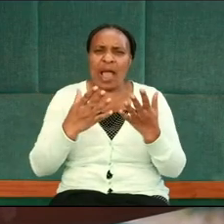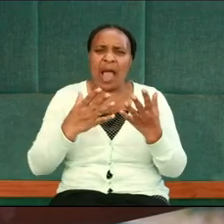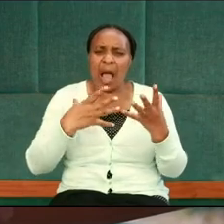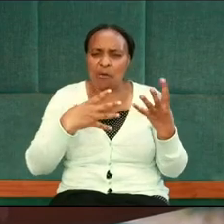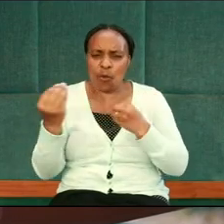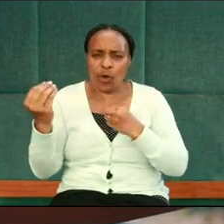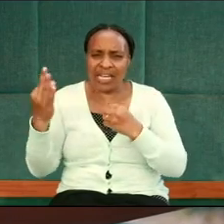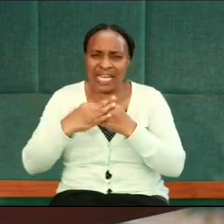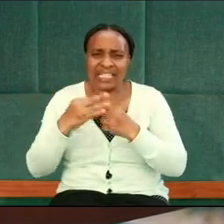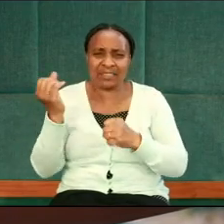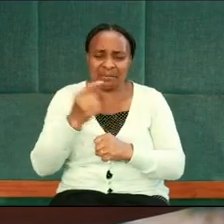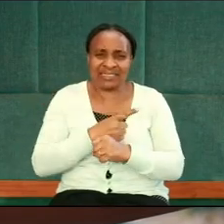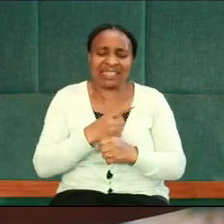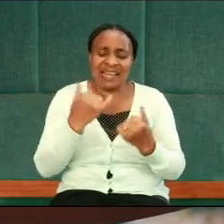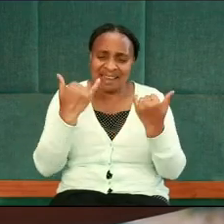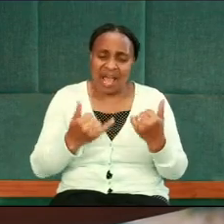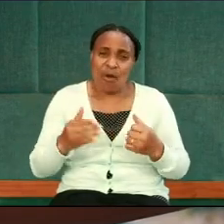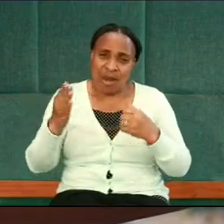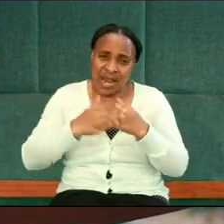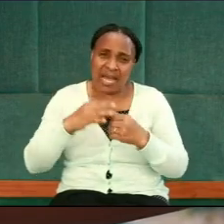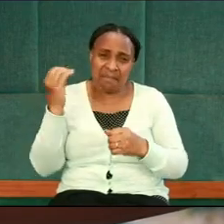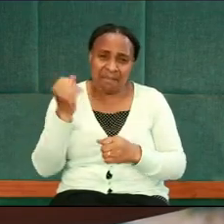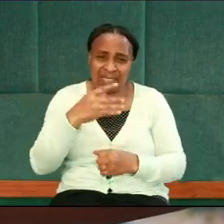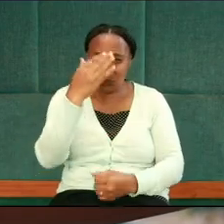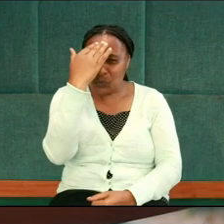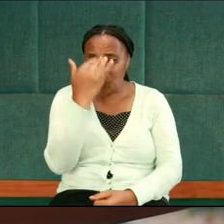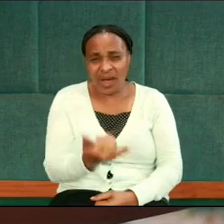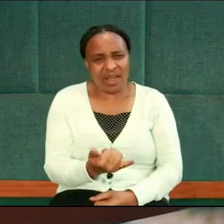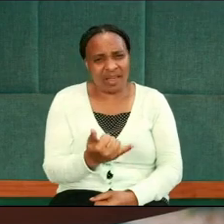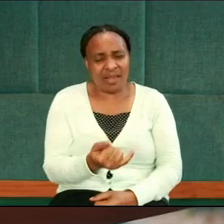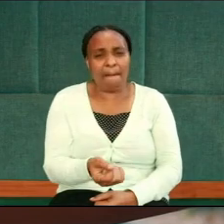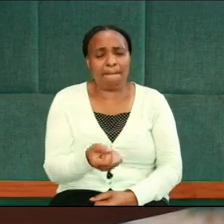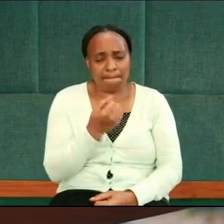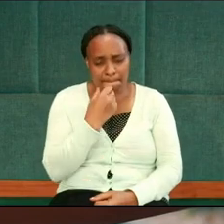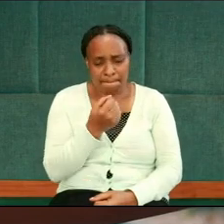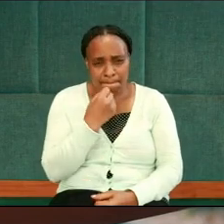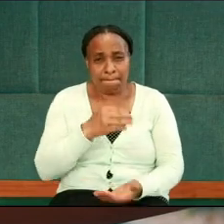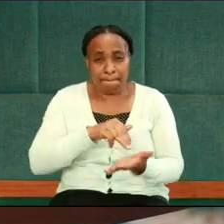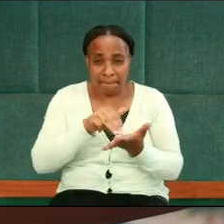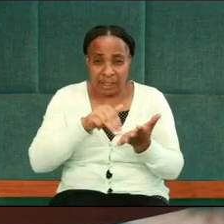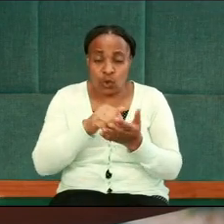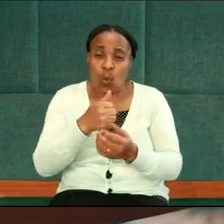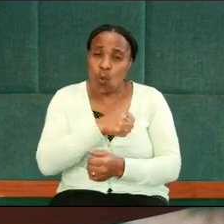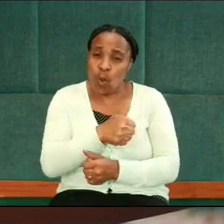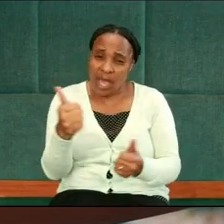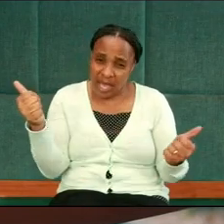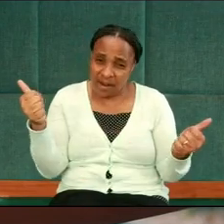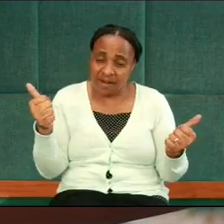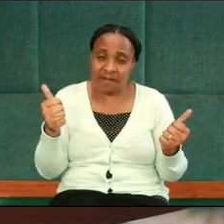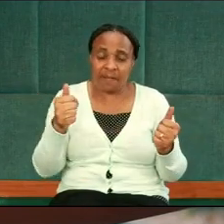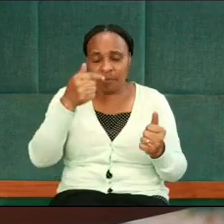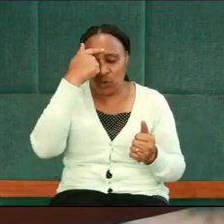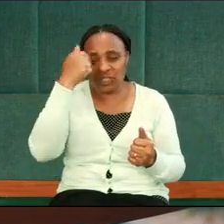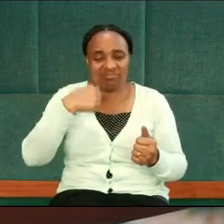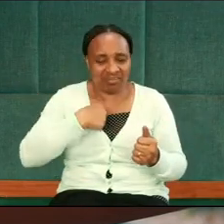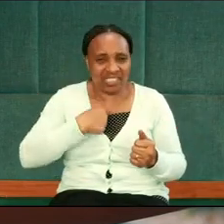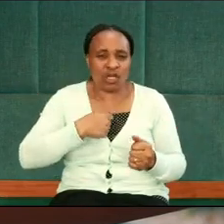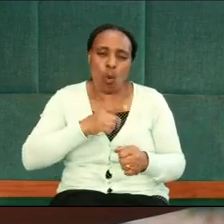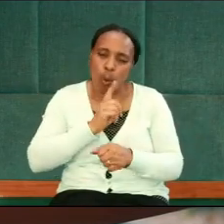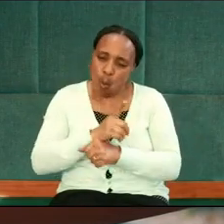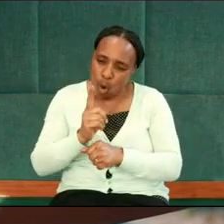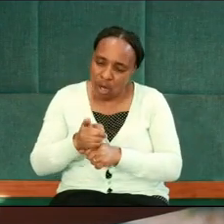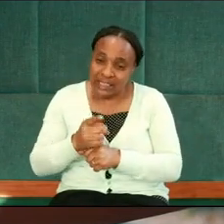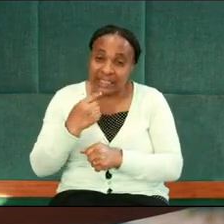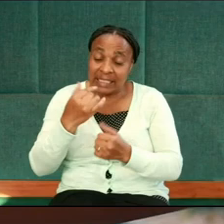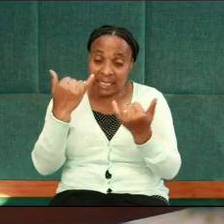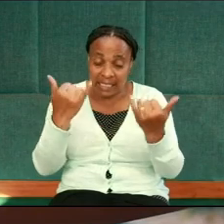Now I am at 9 months. Why? Because he's taking his medications well. because I insisted and told him, now you are the